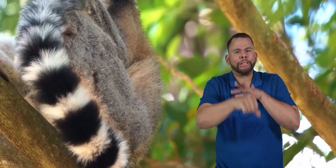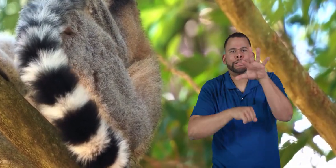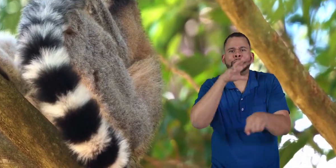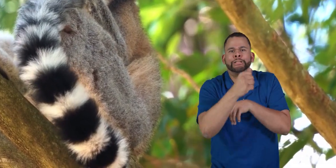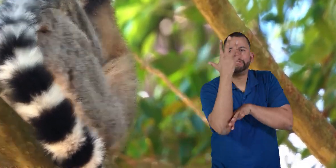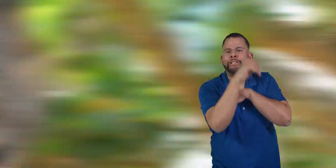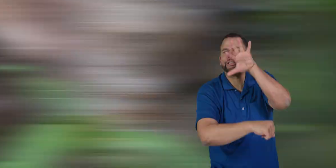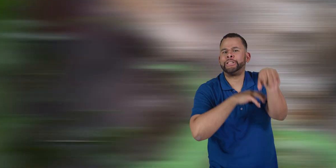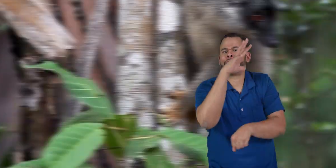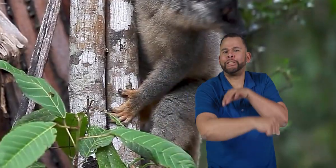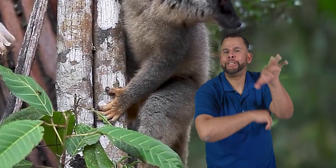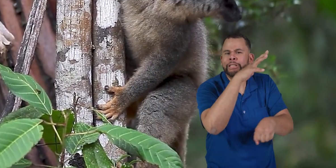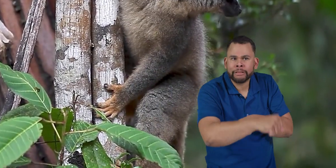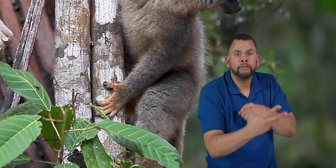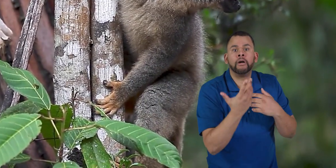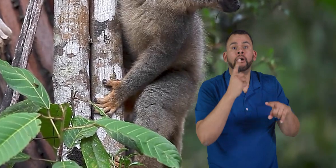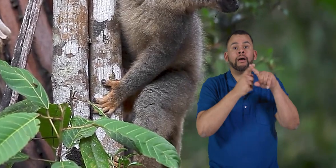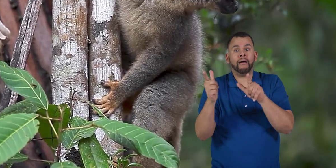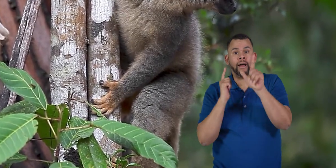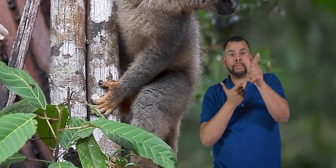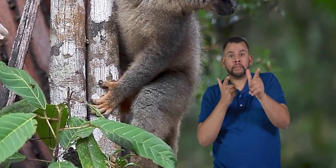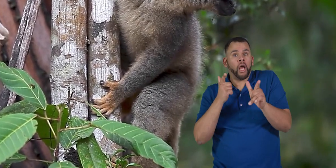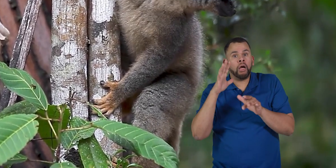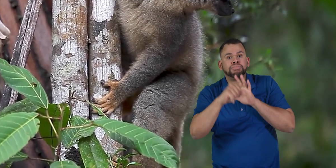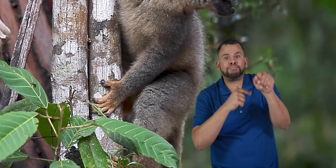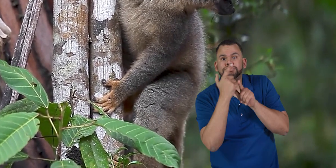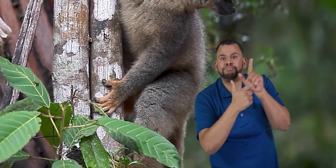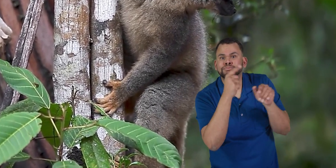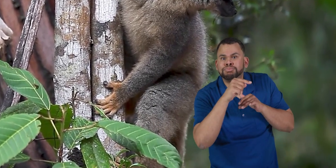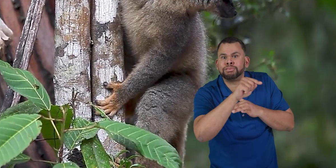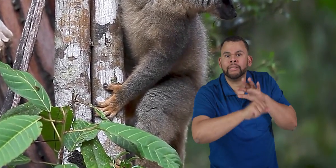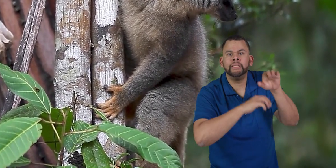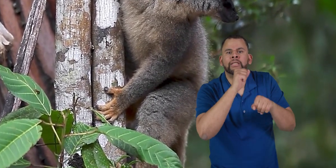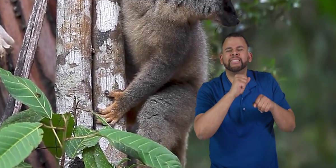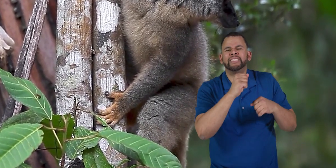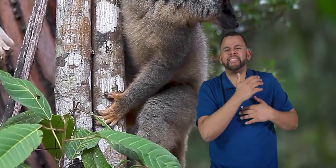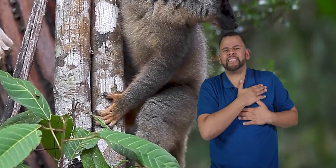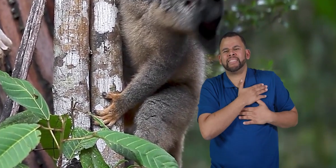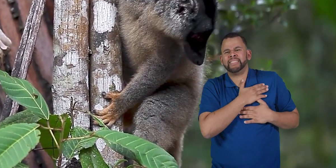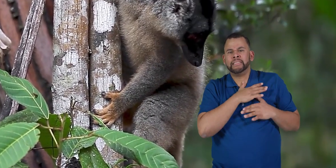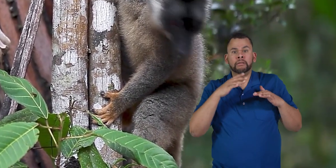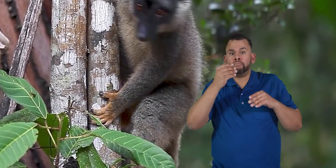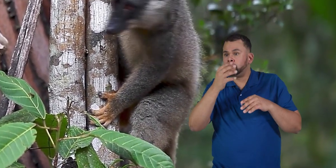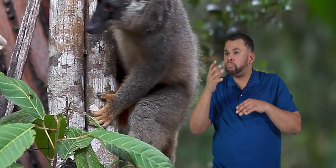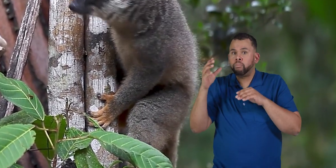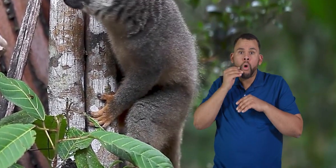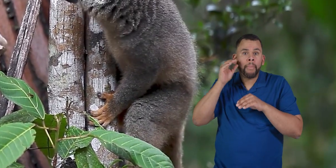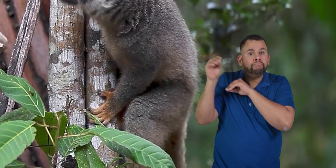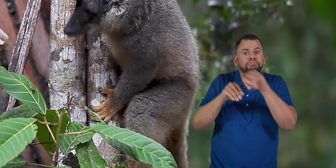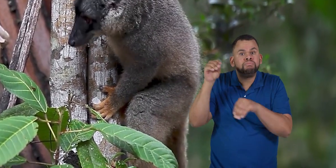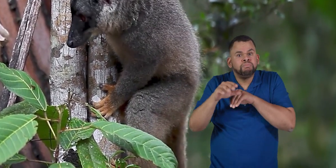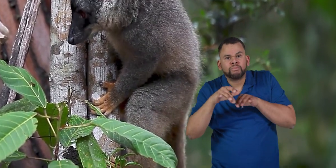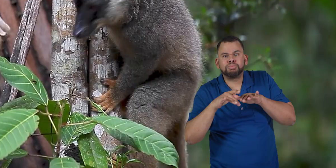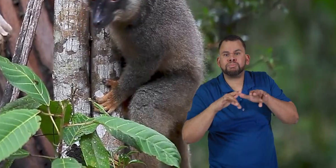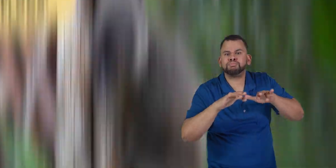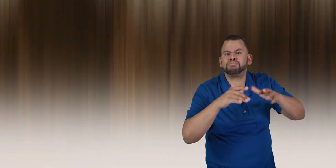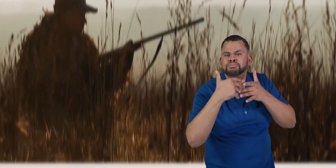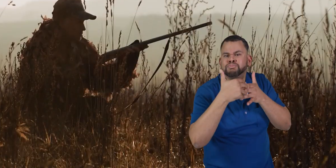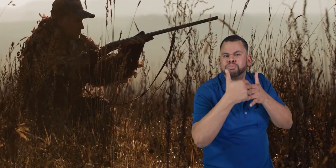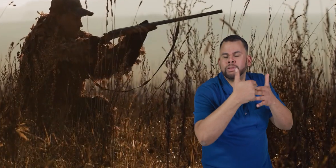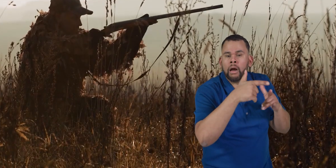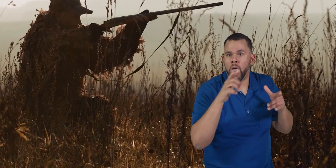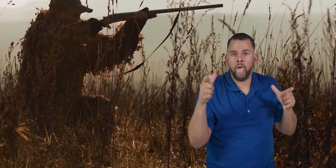them left in the wild one reason for this is that their forest homes are getting smaller due to farming and cutting down trees